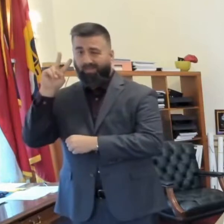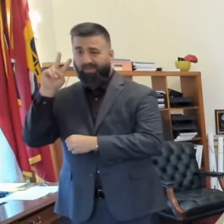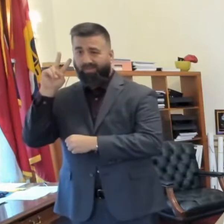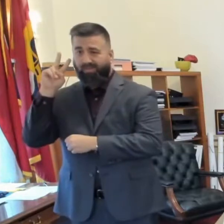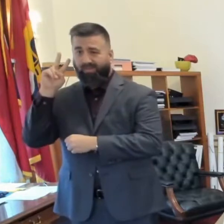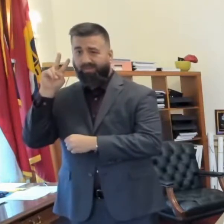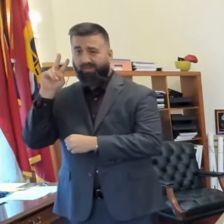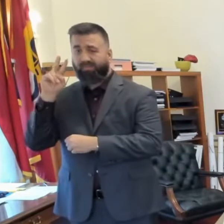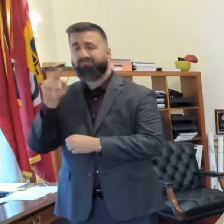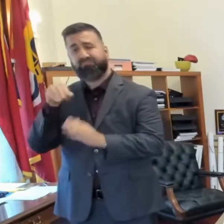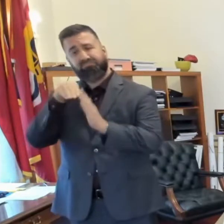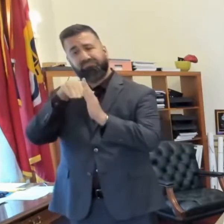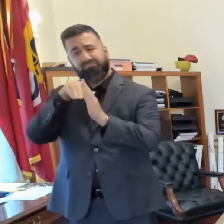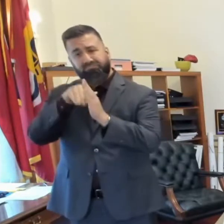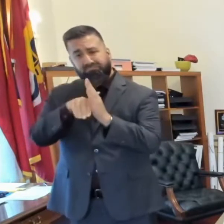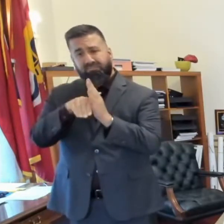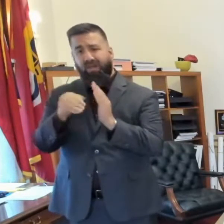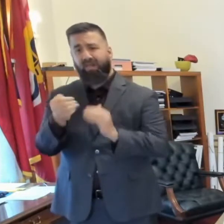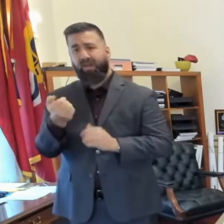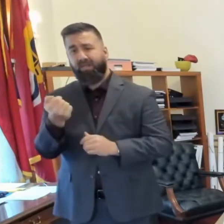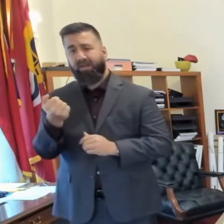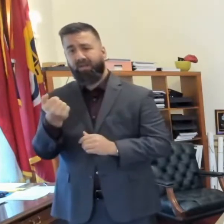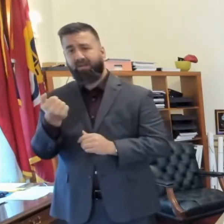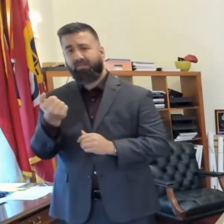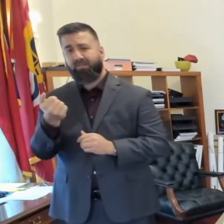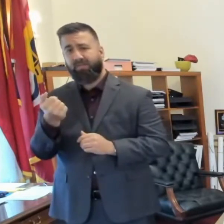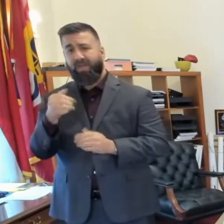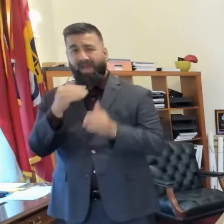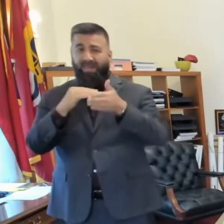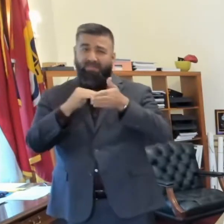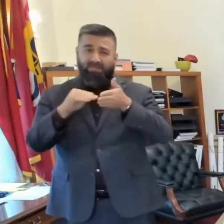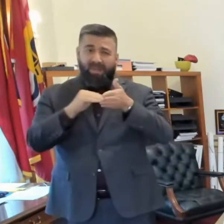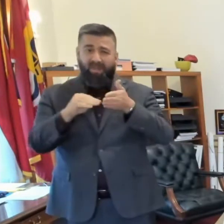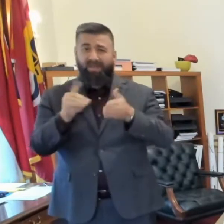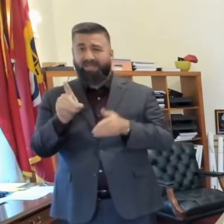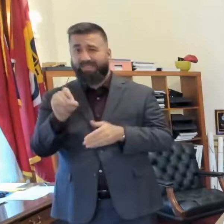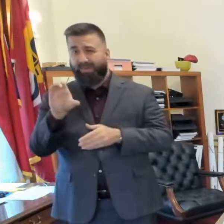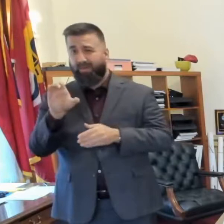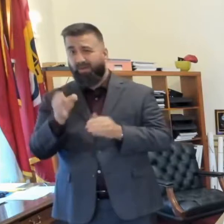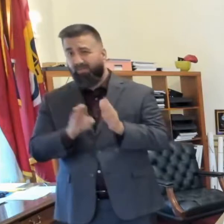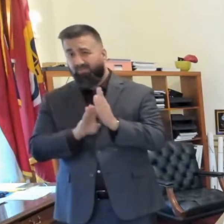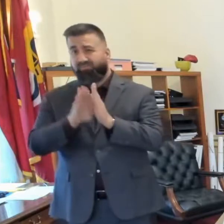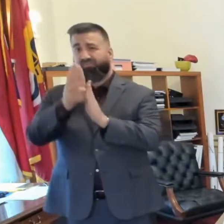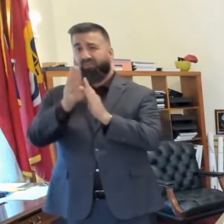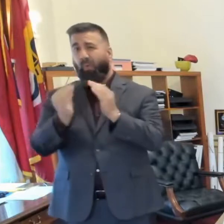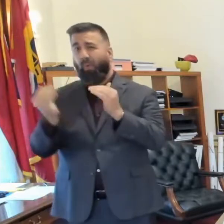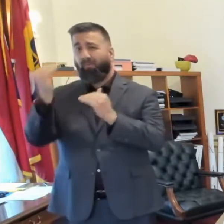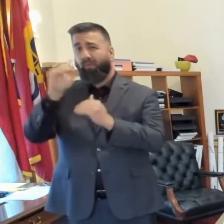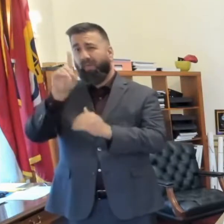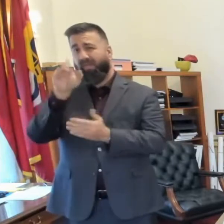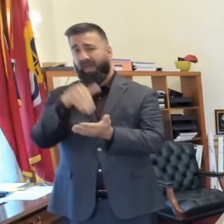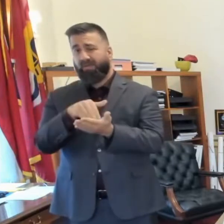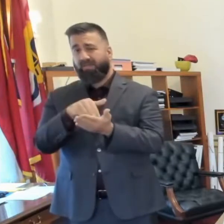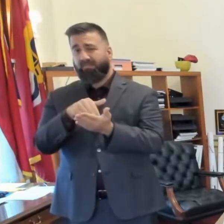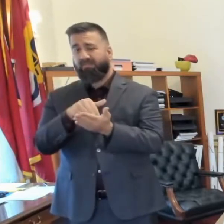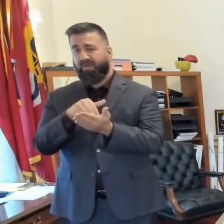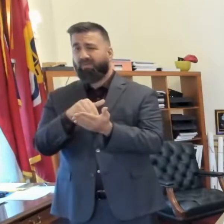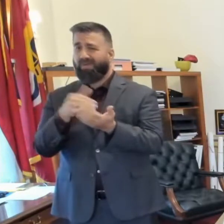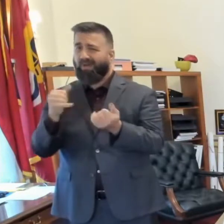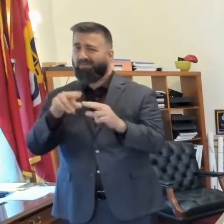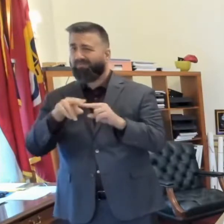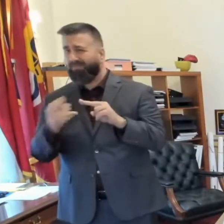It's down a bit. It had been up in the middle of December. It was up over 1,000. So we're down 50 to 60